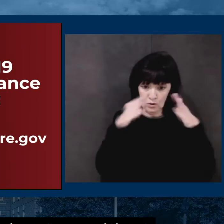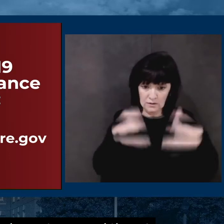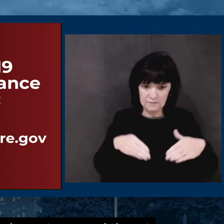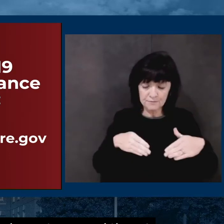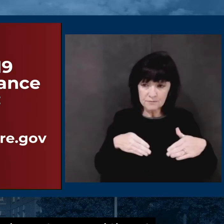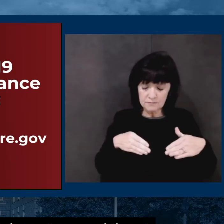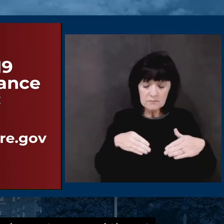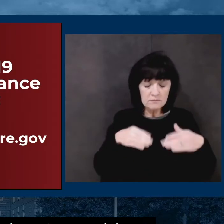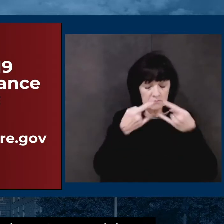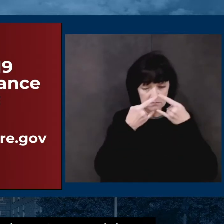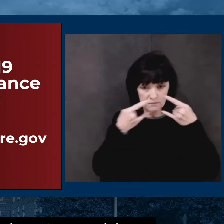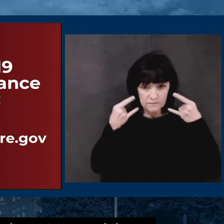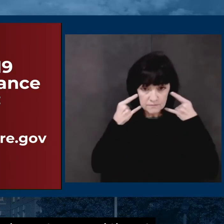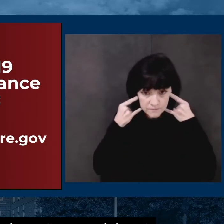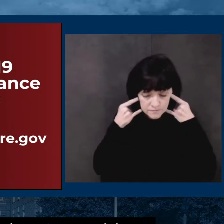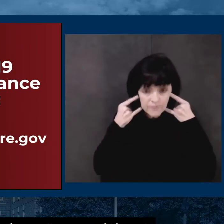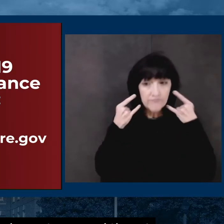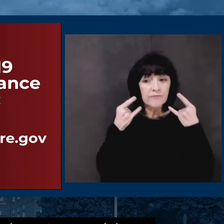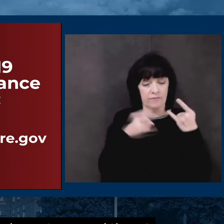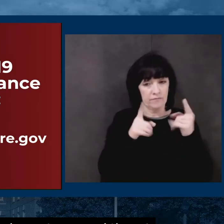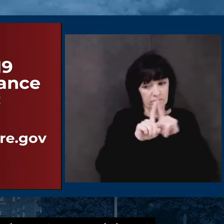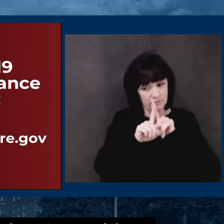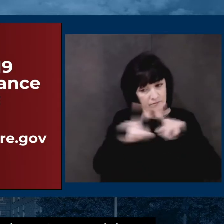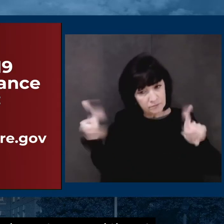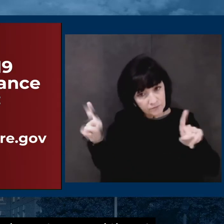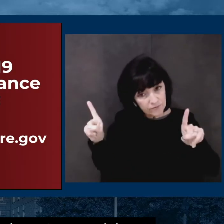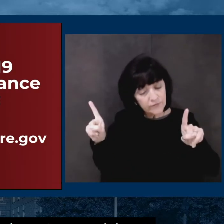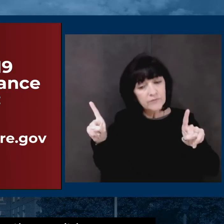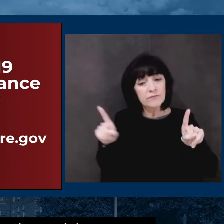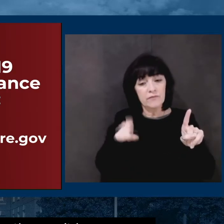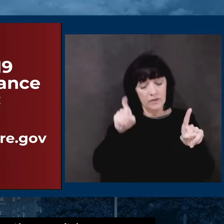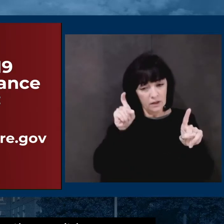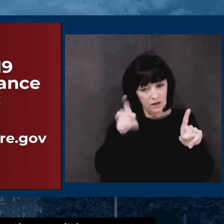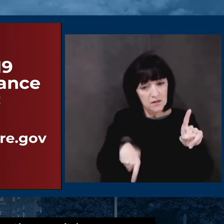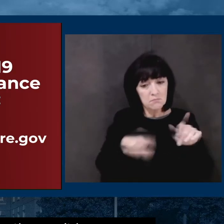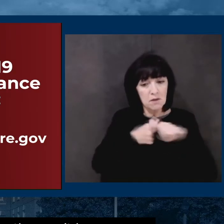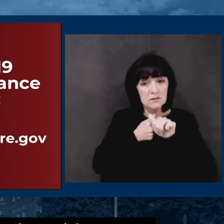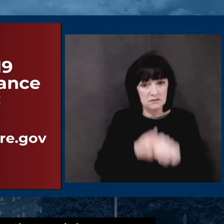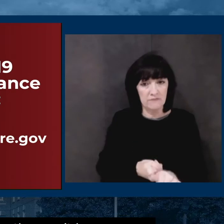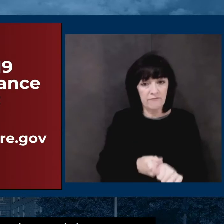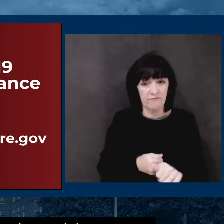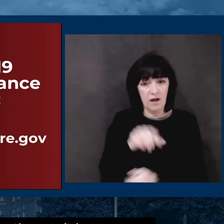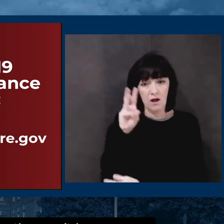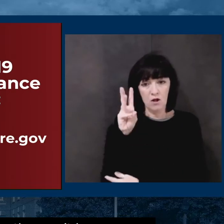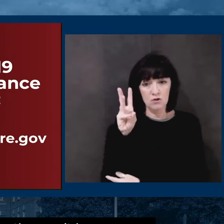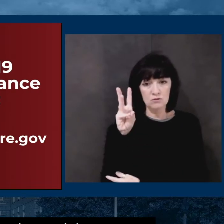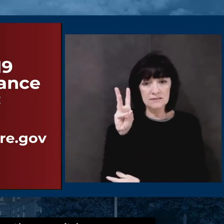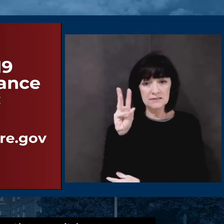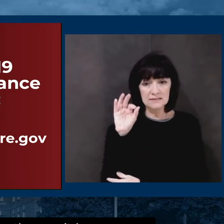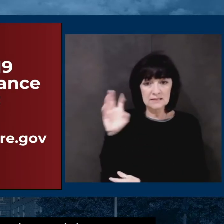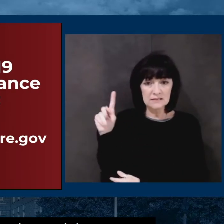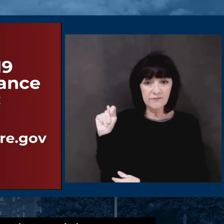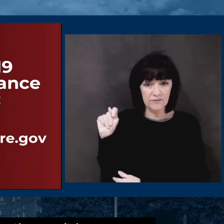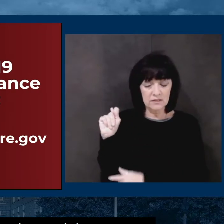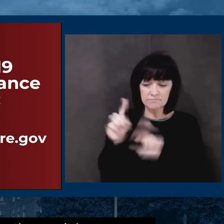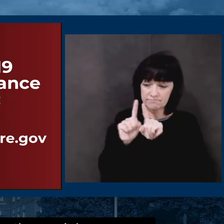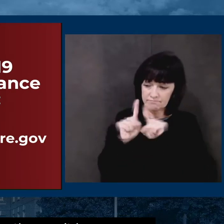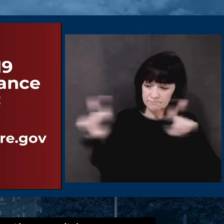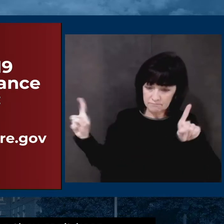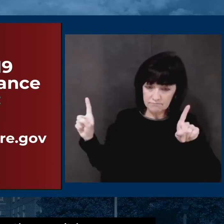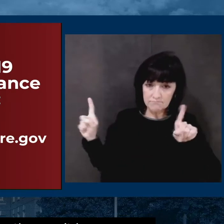keep appropriate social distancing. They need to observe 6-foot social distancing.